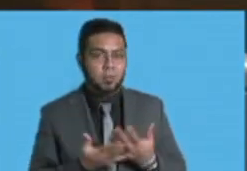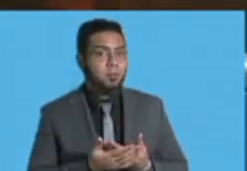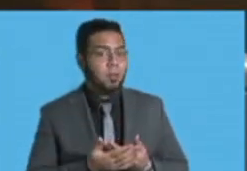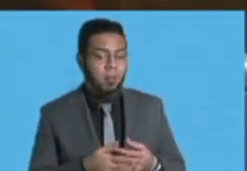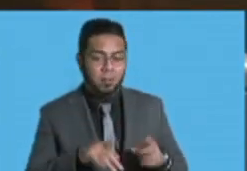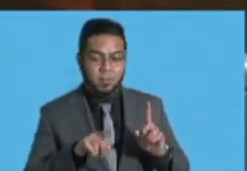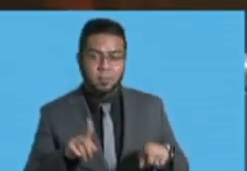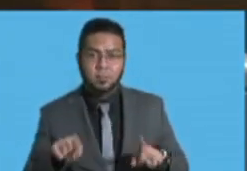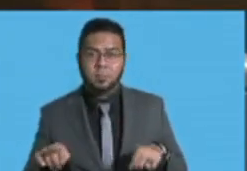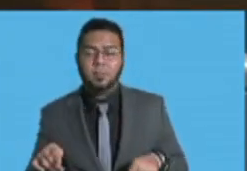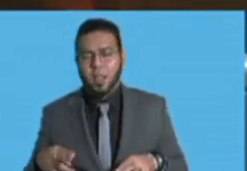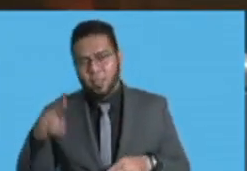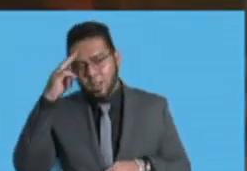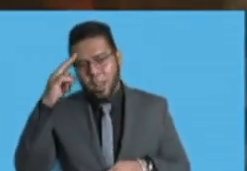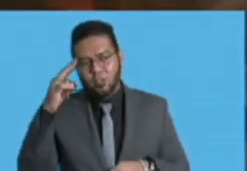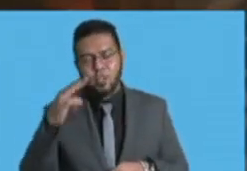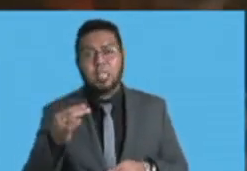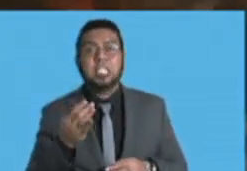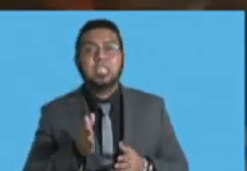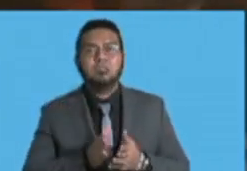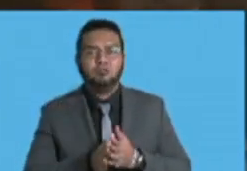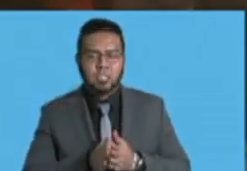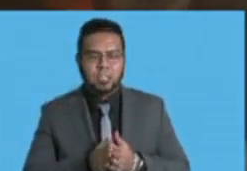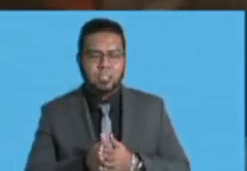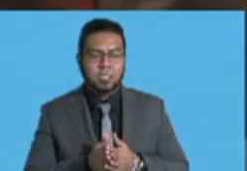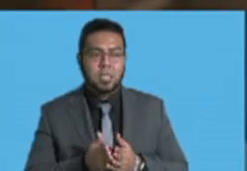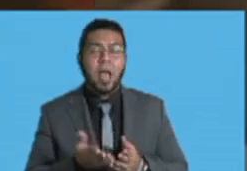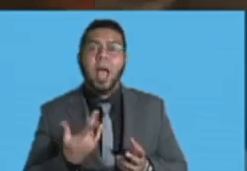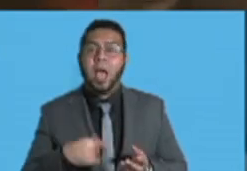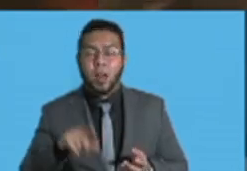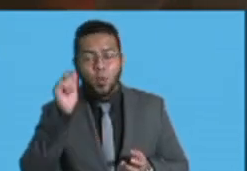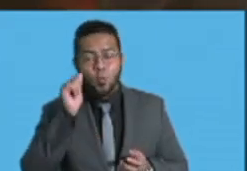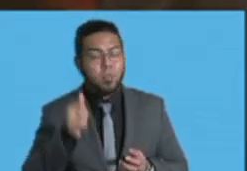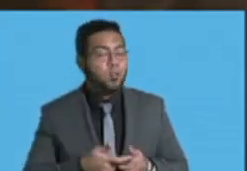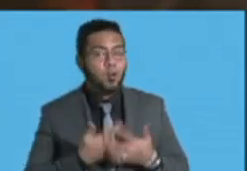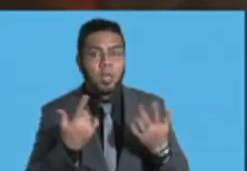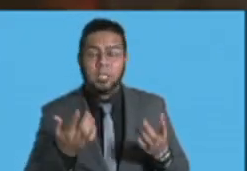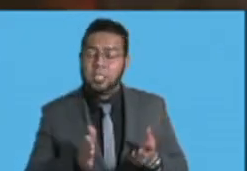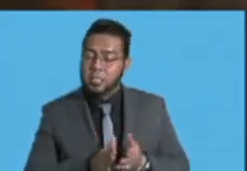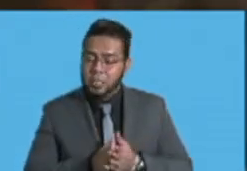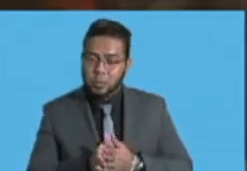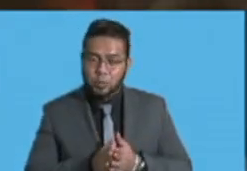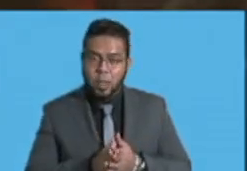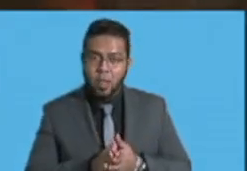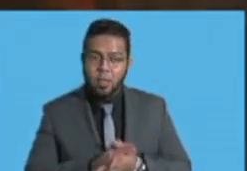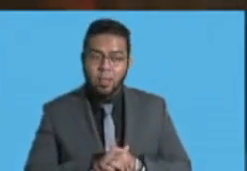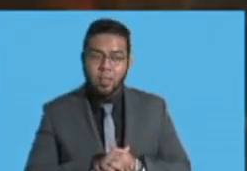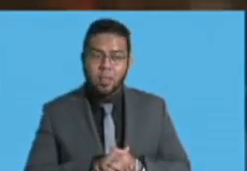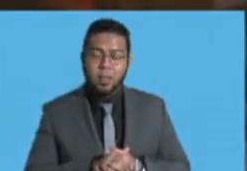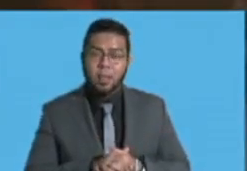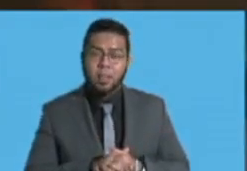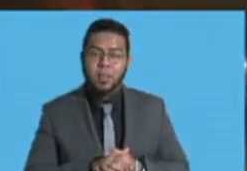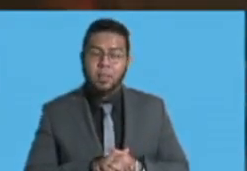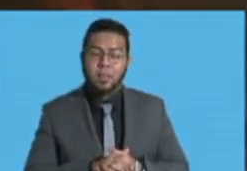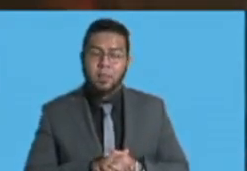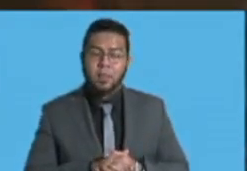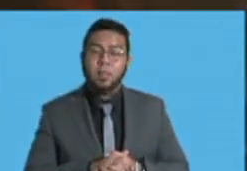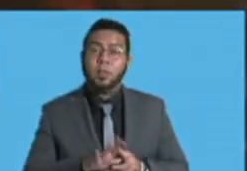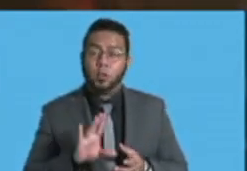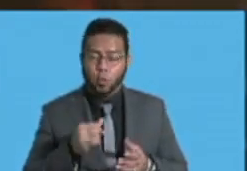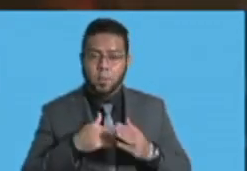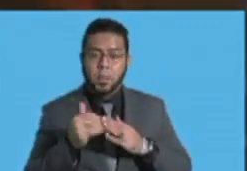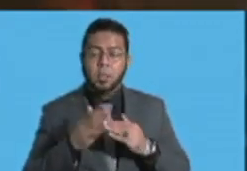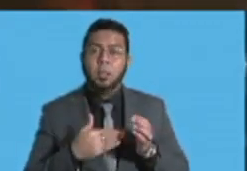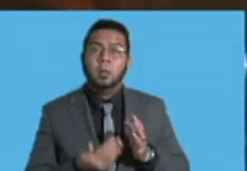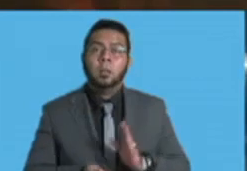risk in the national interest. I note with great interest the allocation of 97 million on funding to build